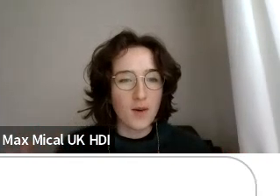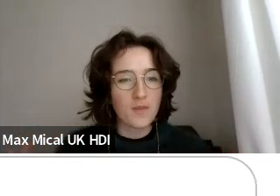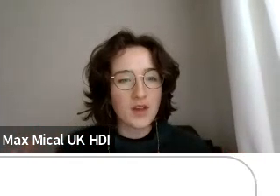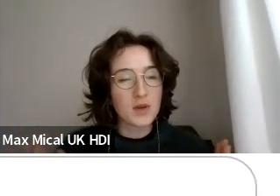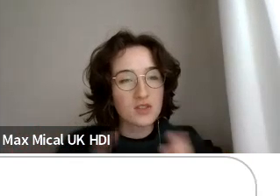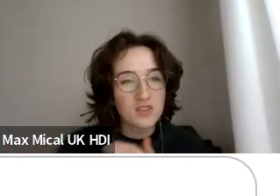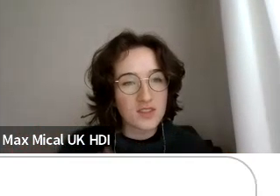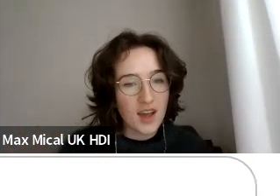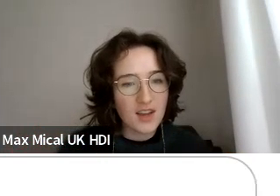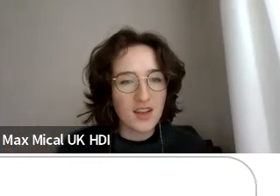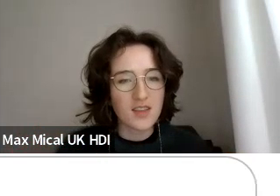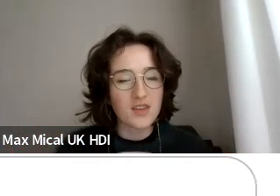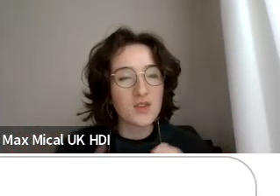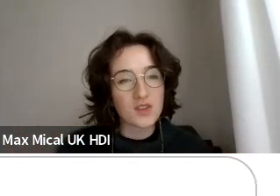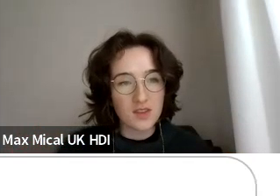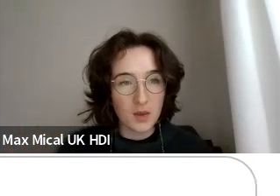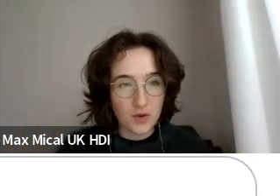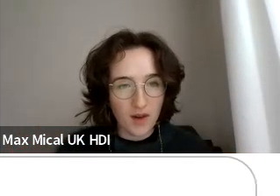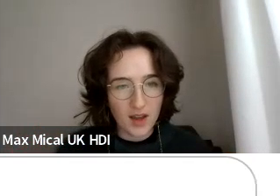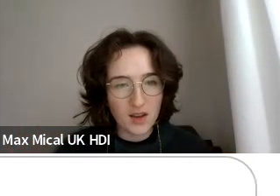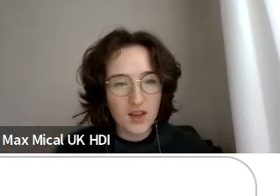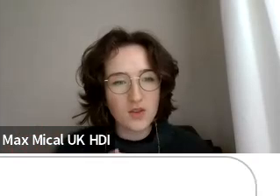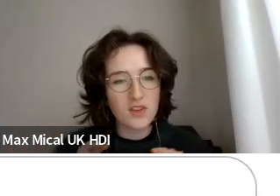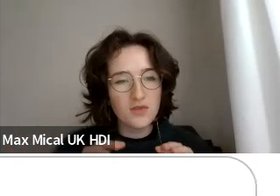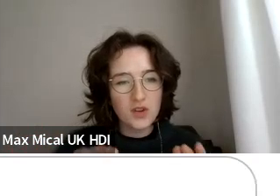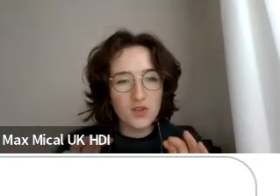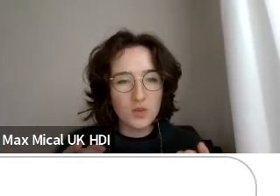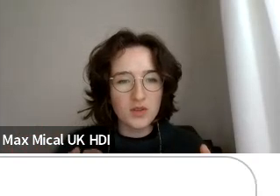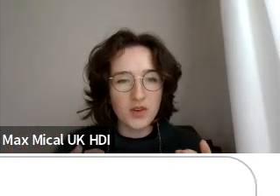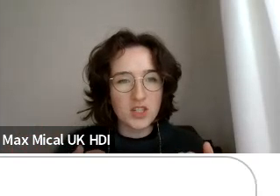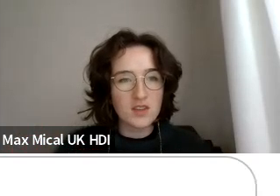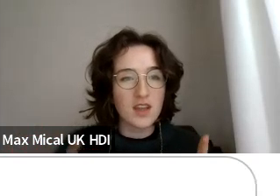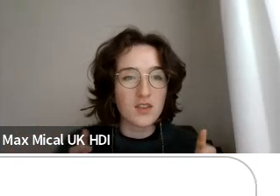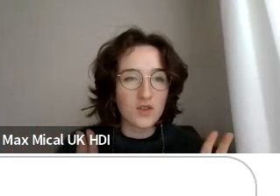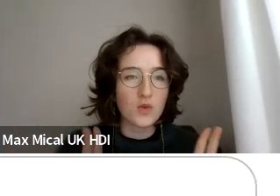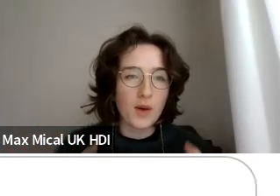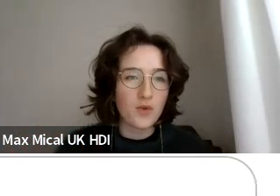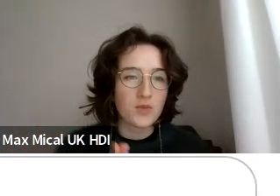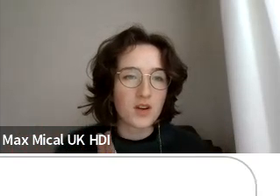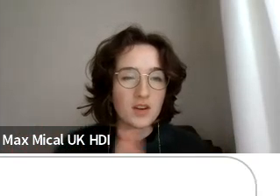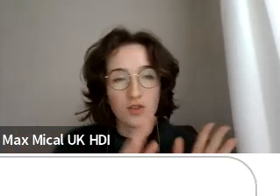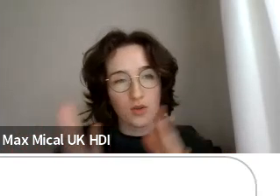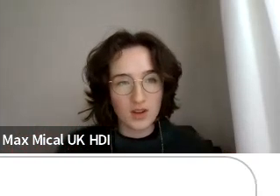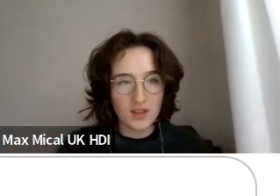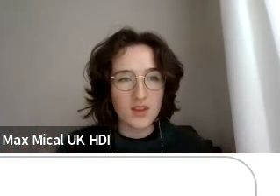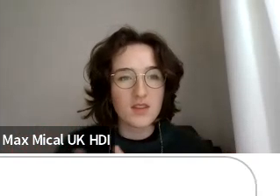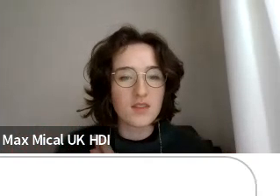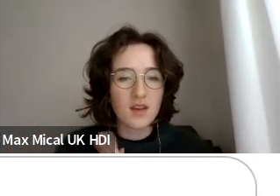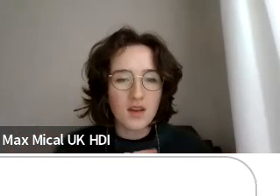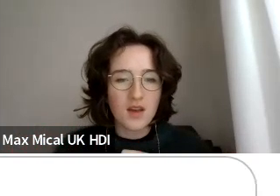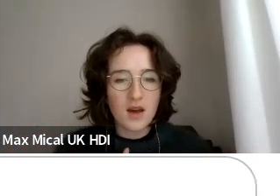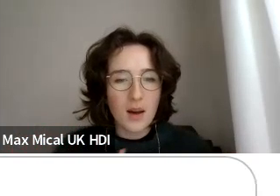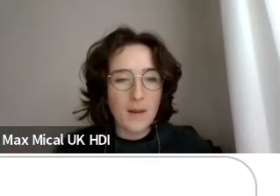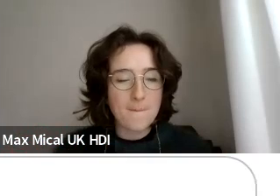is specialist assigned, and then the services they provide. So it's the first 2 middle functions, and it's 2 web forms that are included in